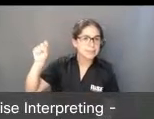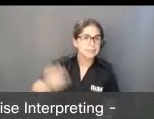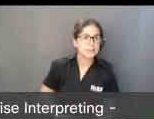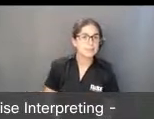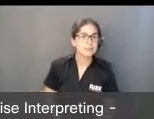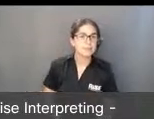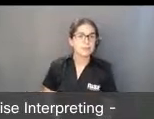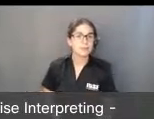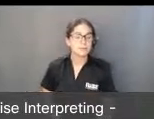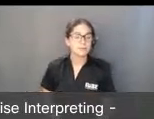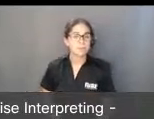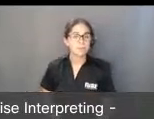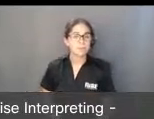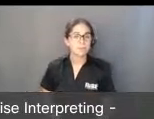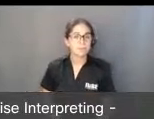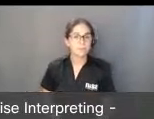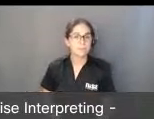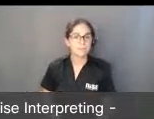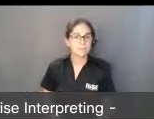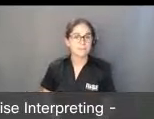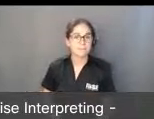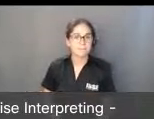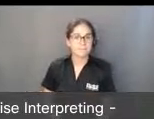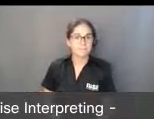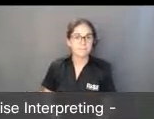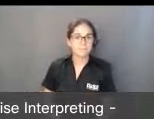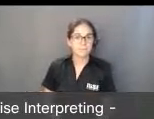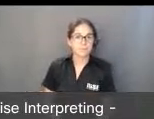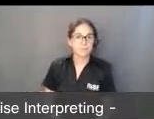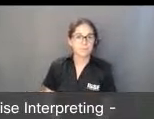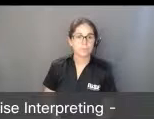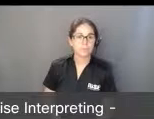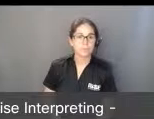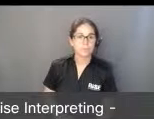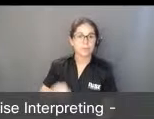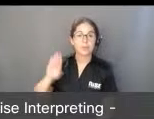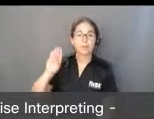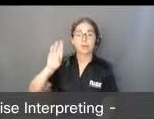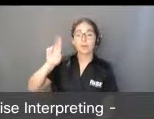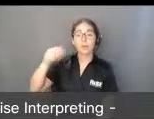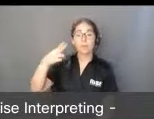Member Arregui? Yes, thank you. Okay, I also want to echo